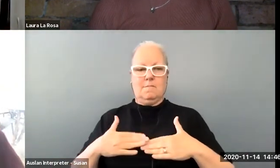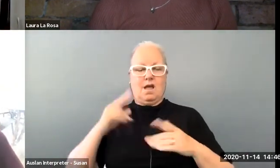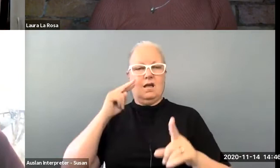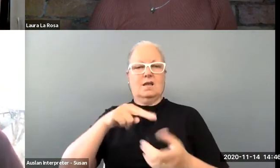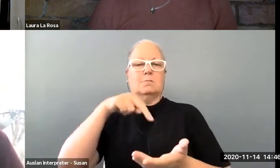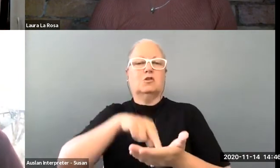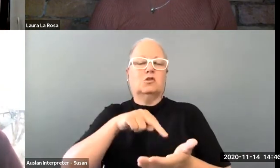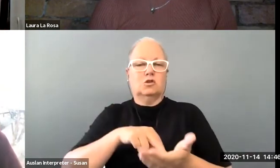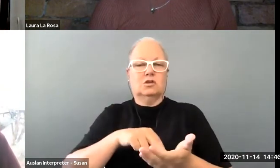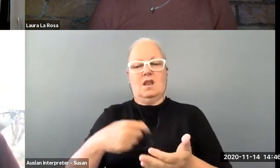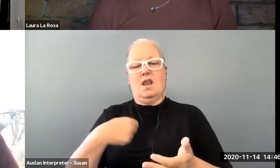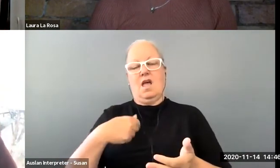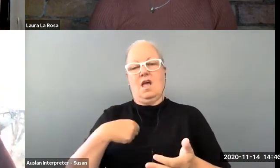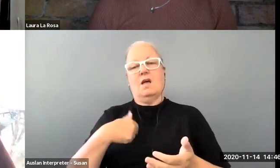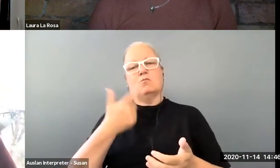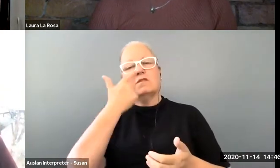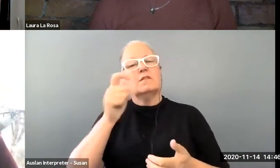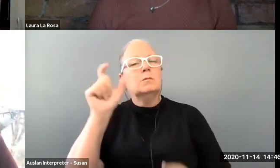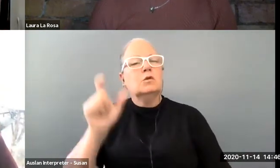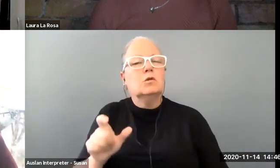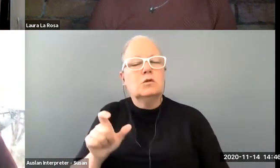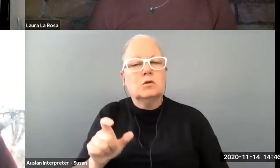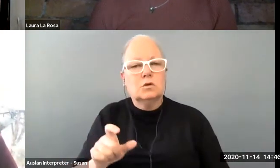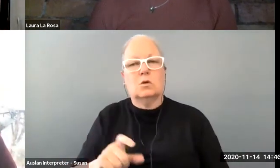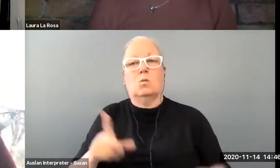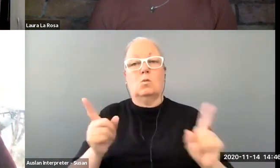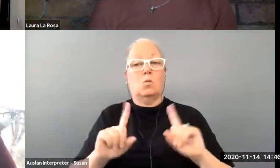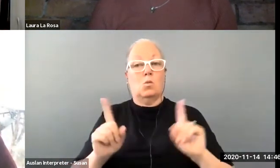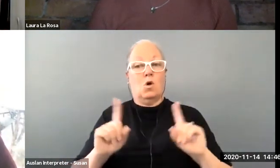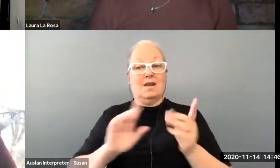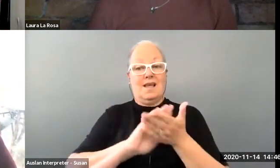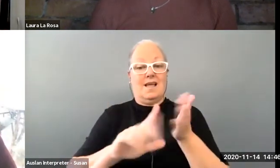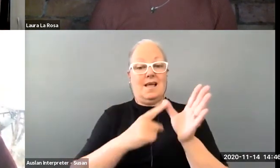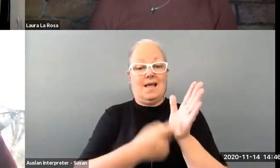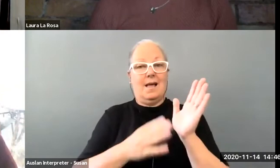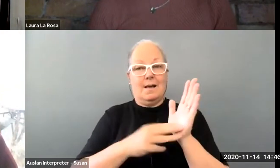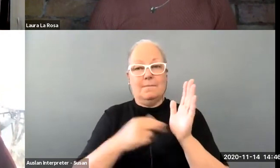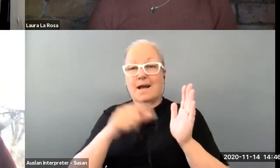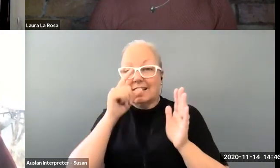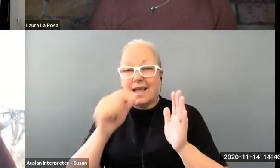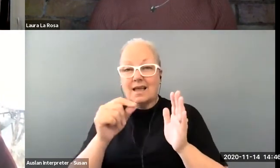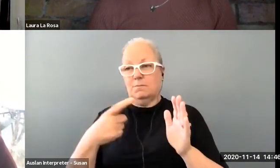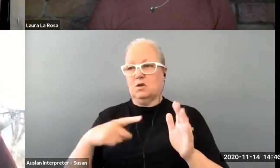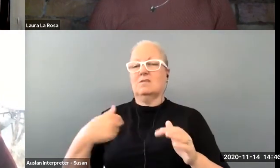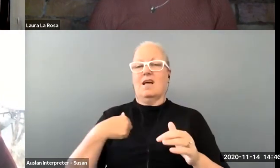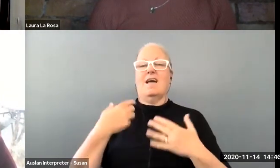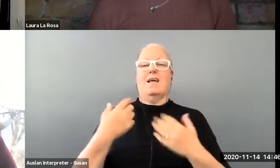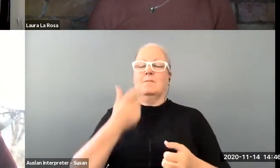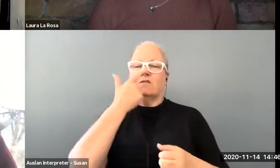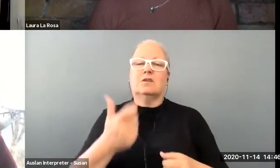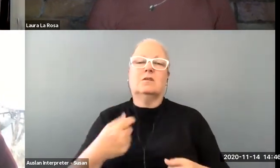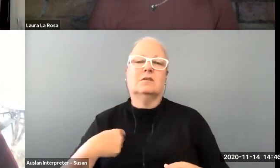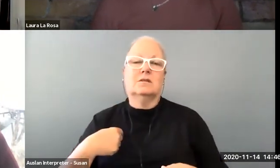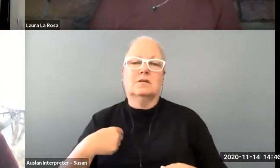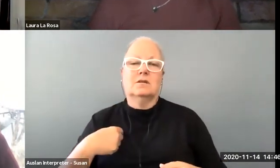as a privileged person, that, you know, the harm that I can do as a person writing from a position of privilege if I don't ask those questions while I'm